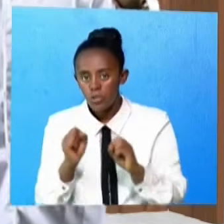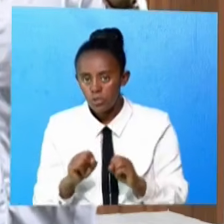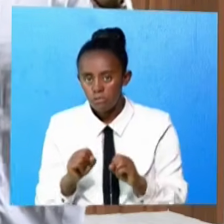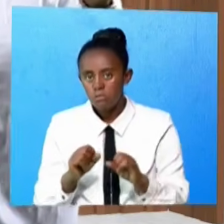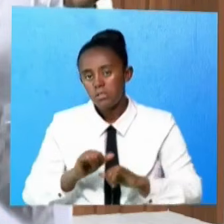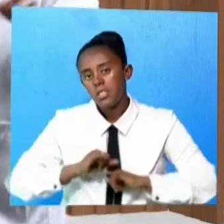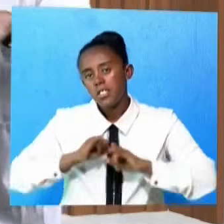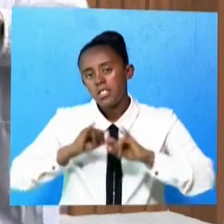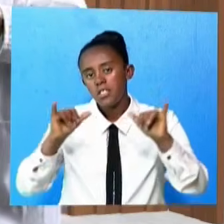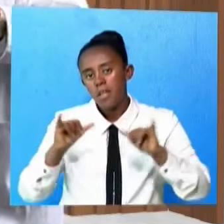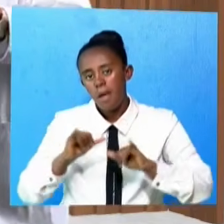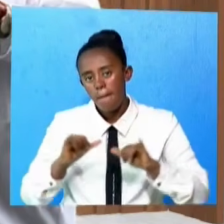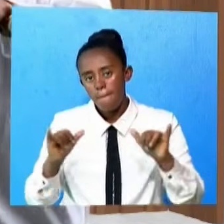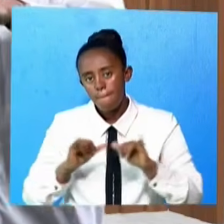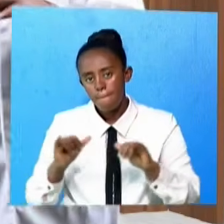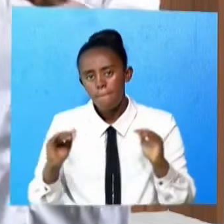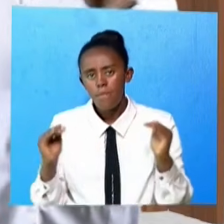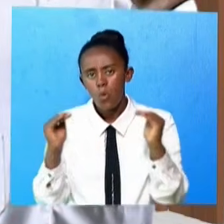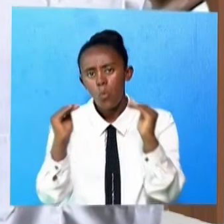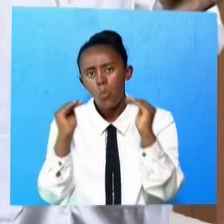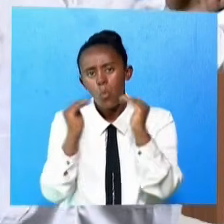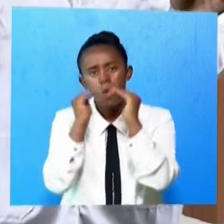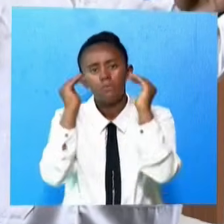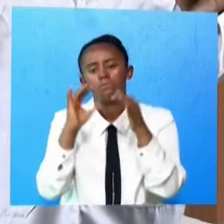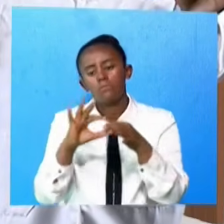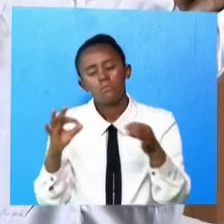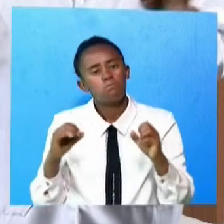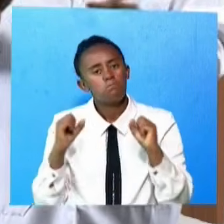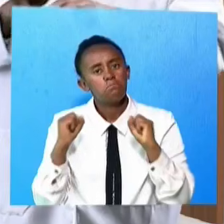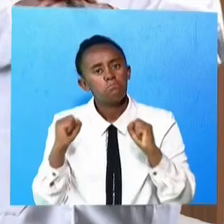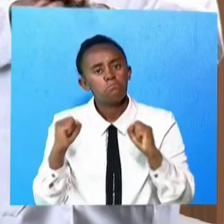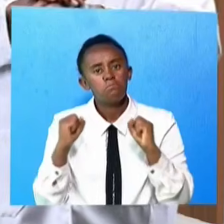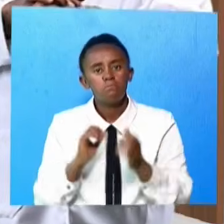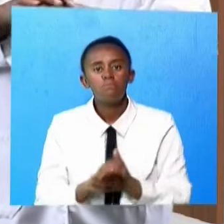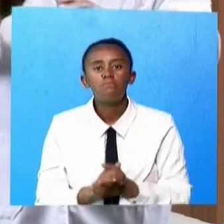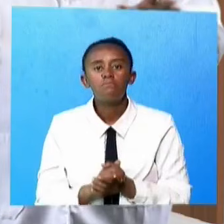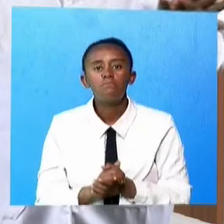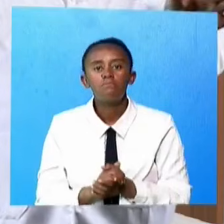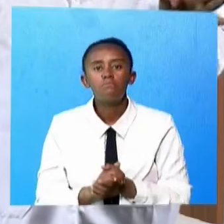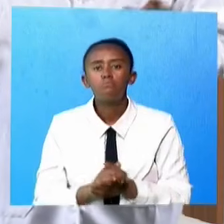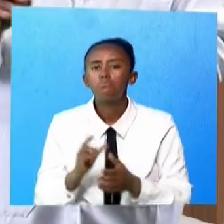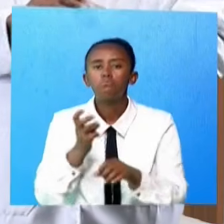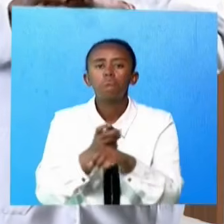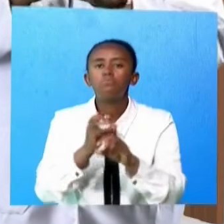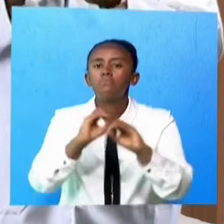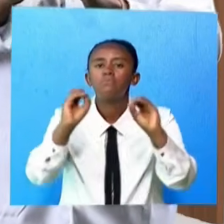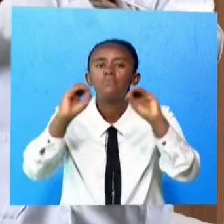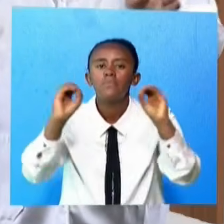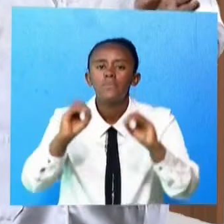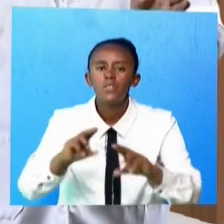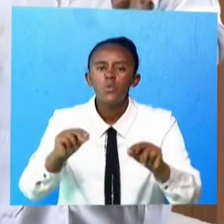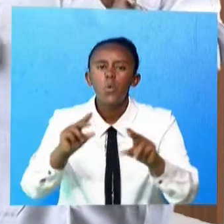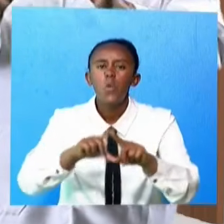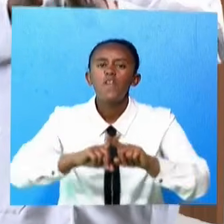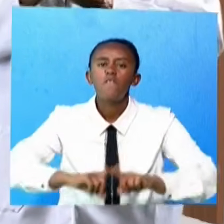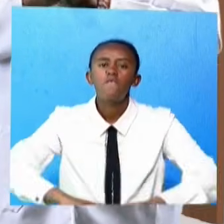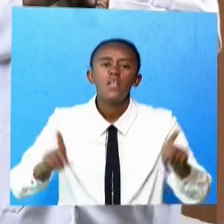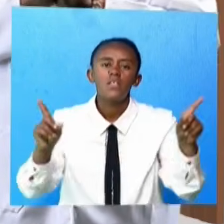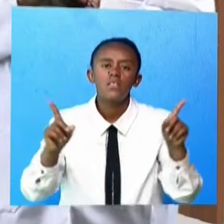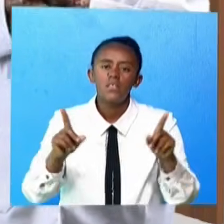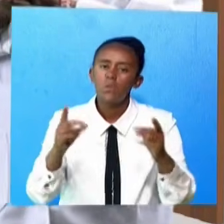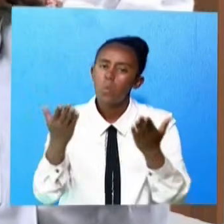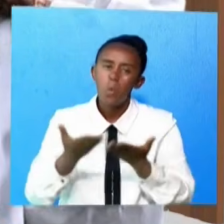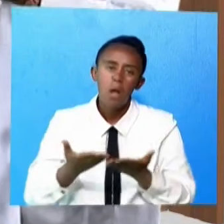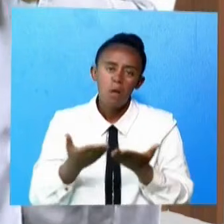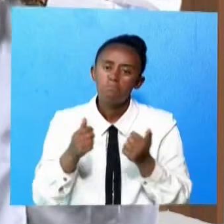both the same. They are equally used in the sentence. With no difficulties, with no difference, you are welcome